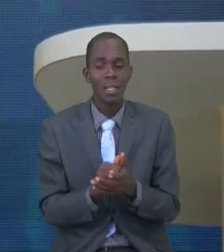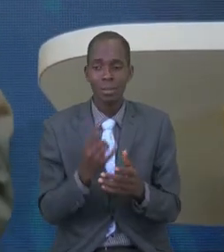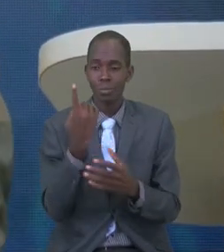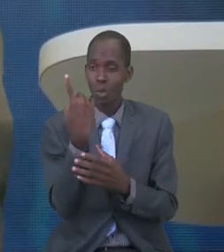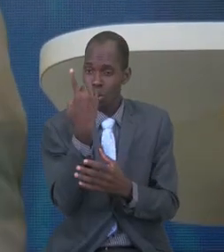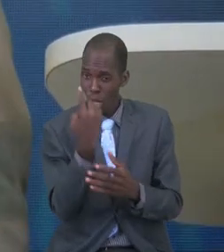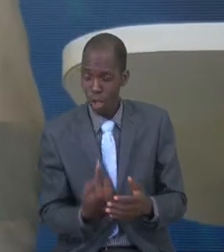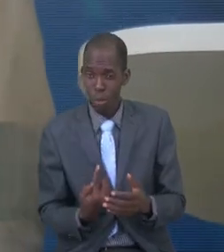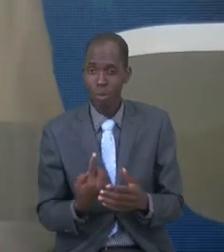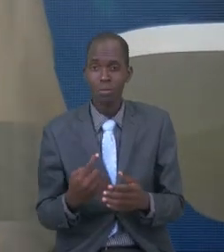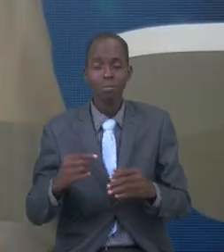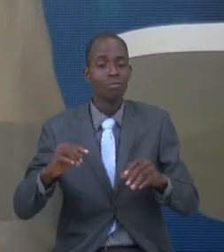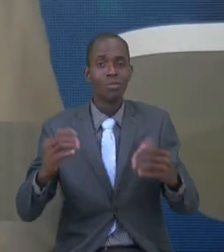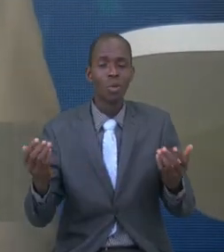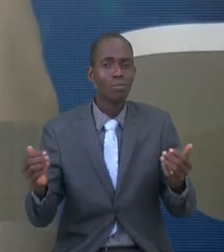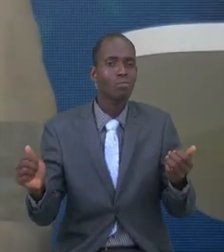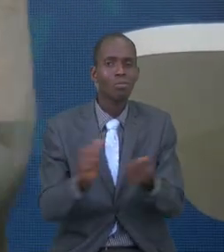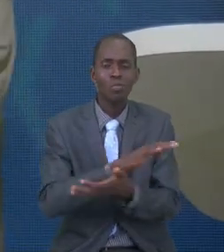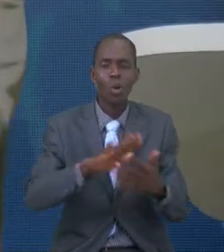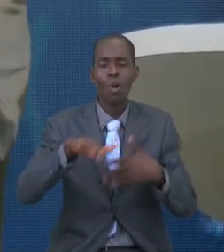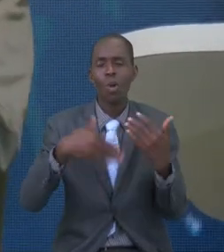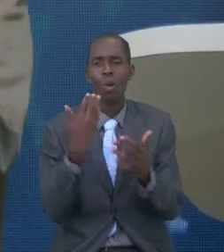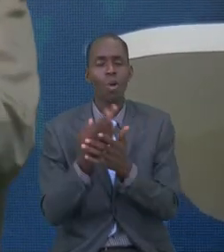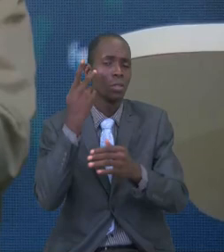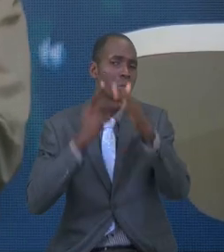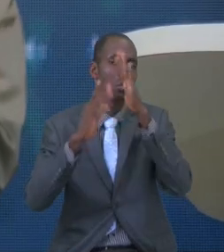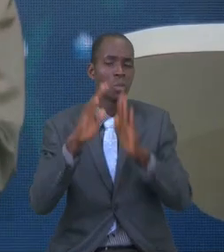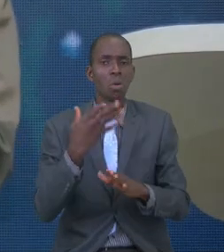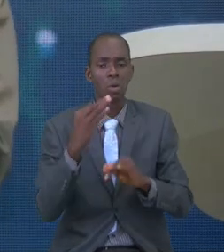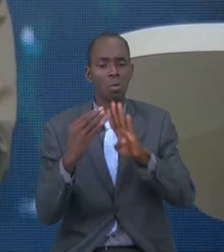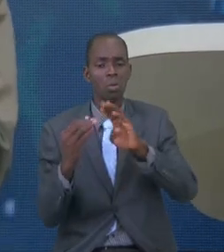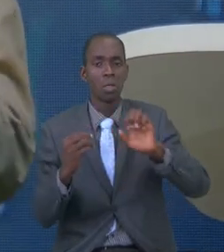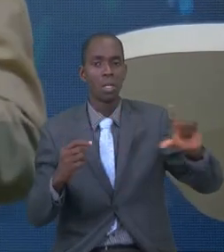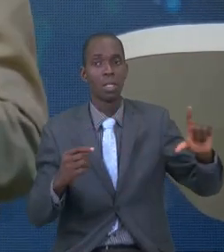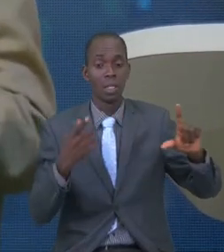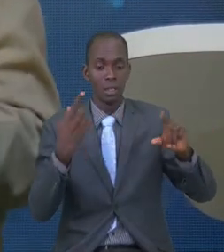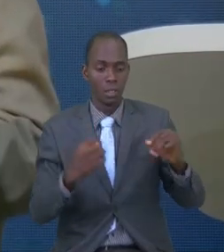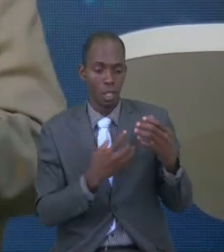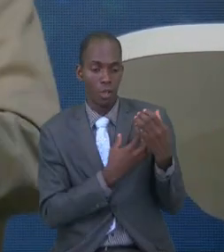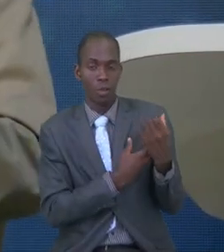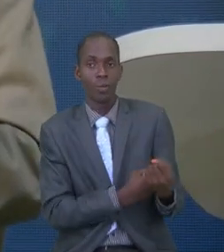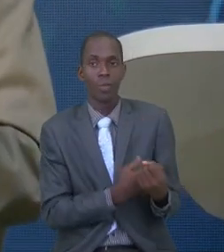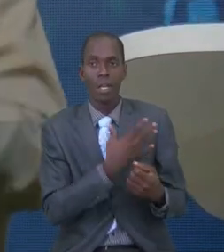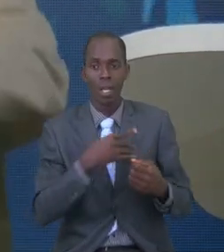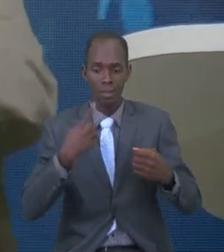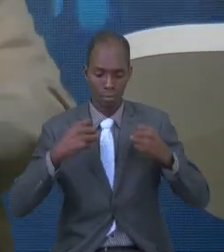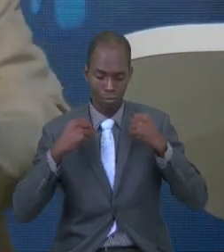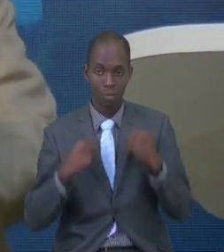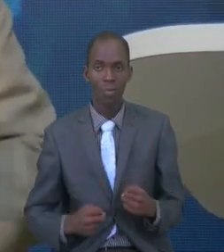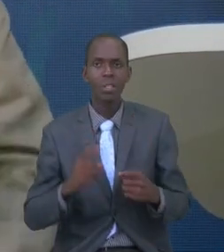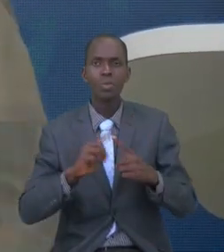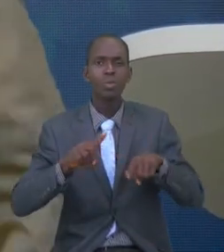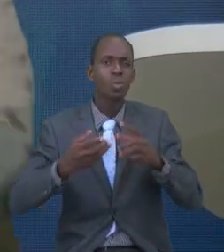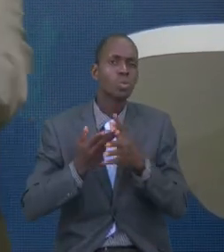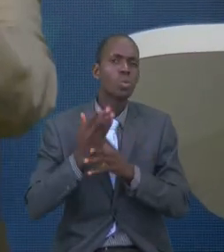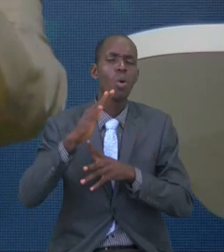single-handedly dealt with all the prophets of Baal, the courage and the strength to go through